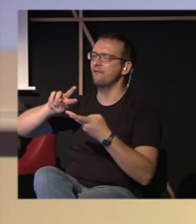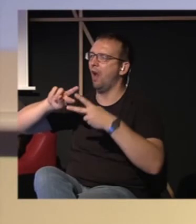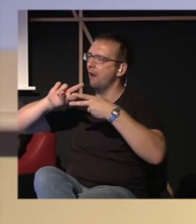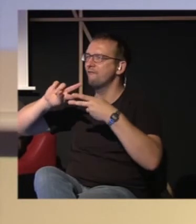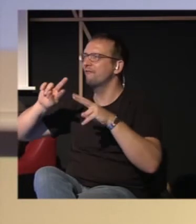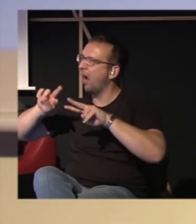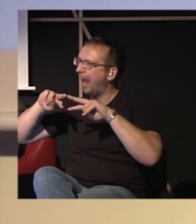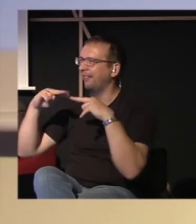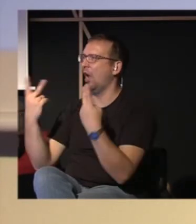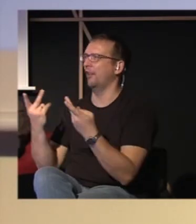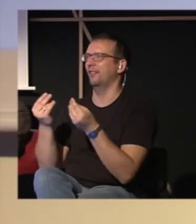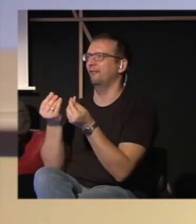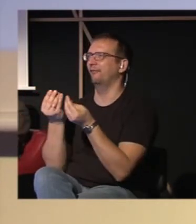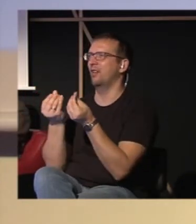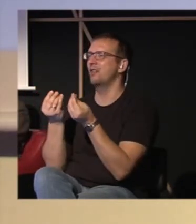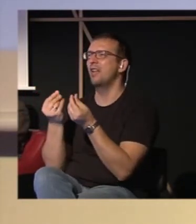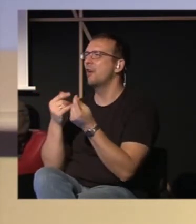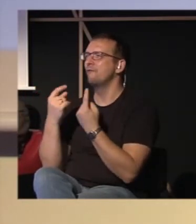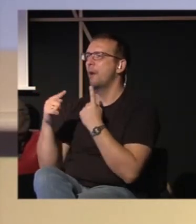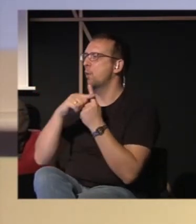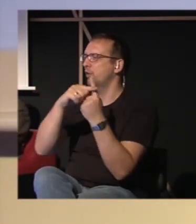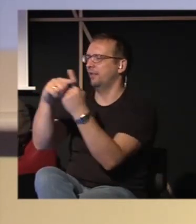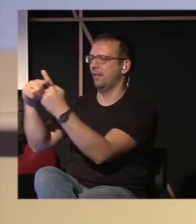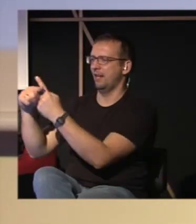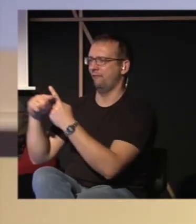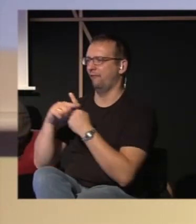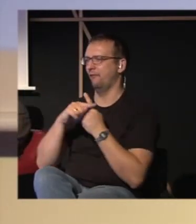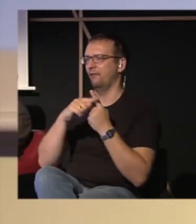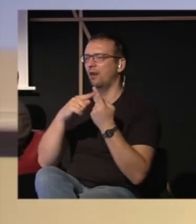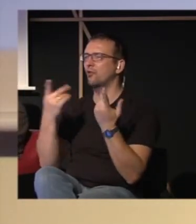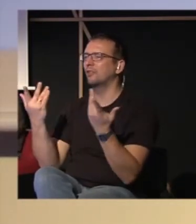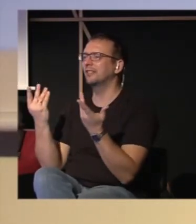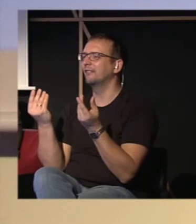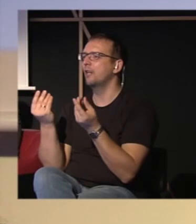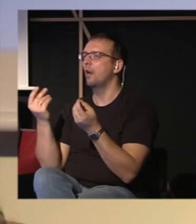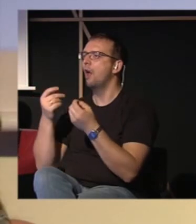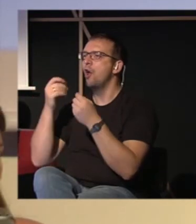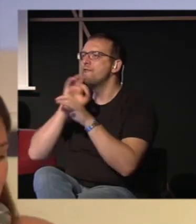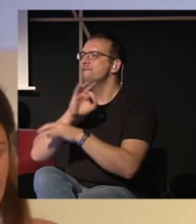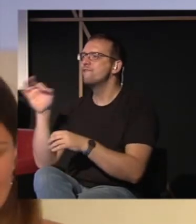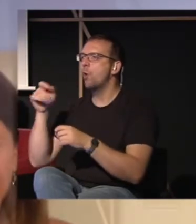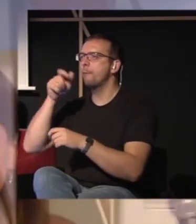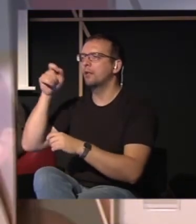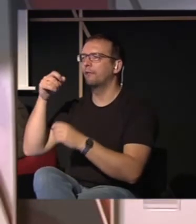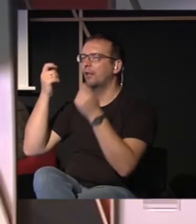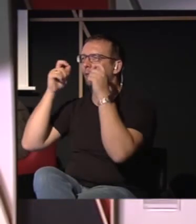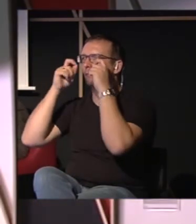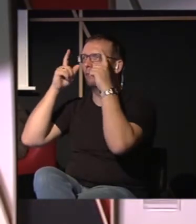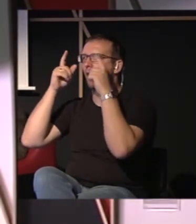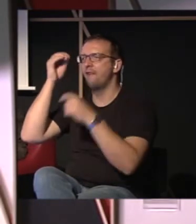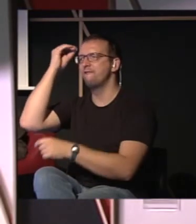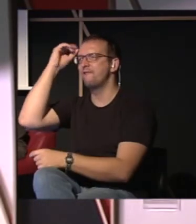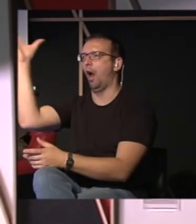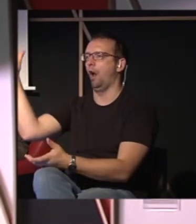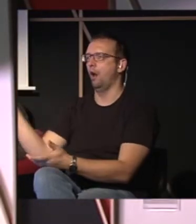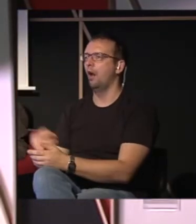open conscience and to open the eyes of the people for the value and the treasure that is here. So. Thank you very much. I think